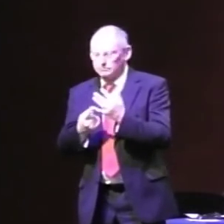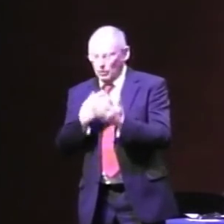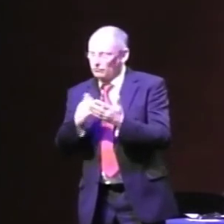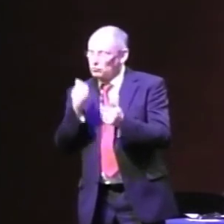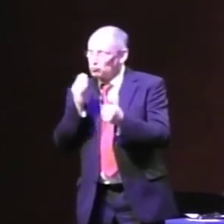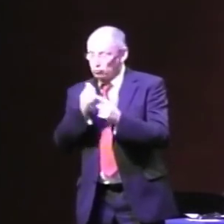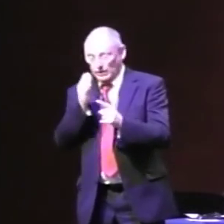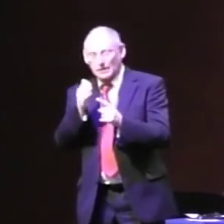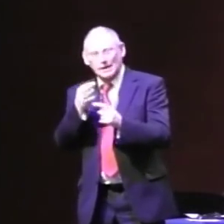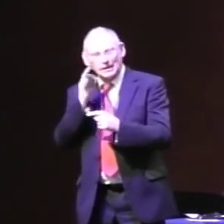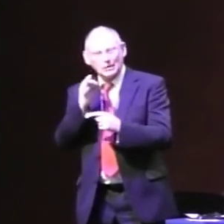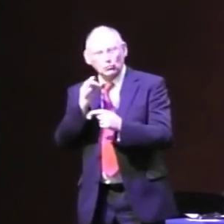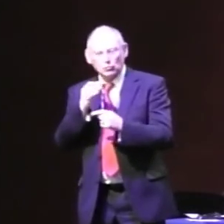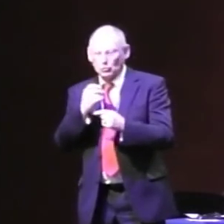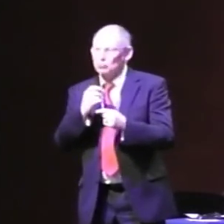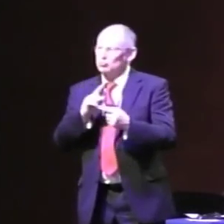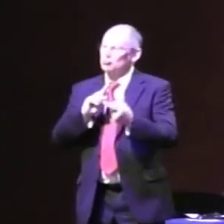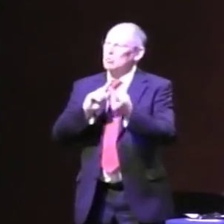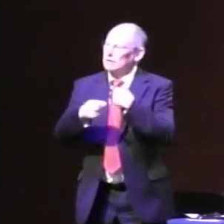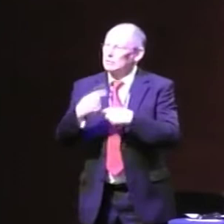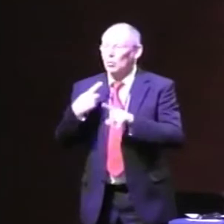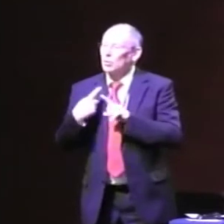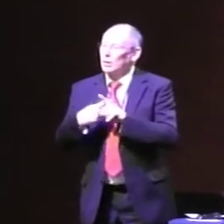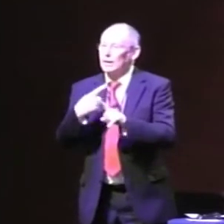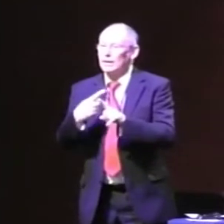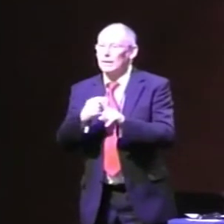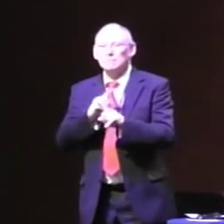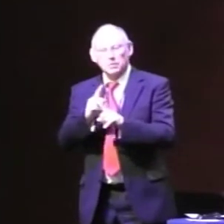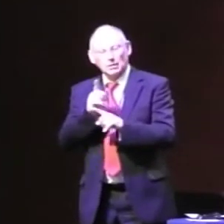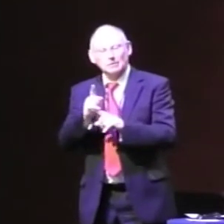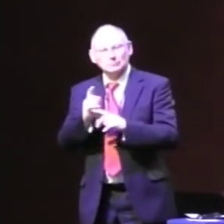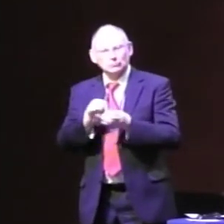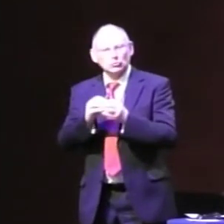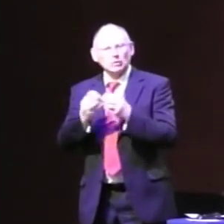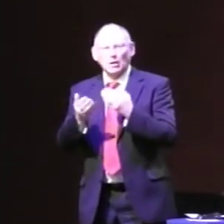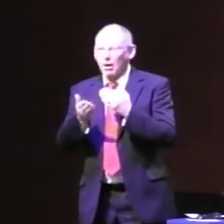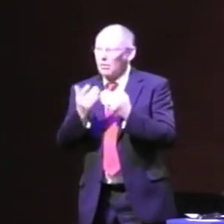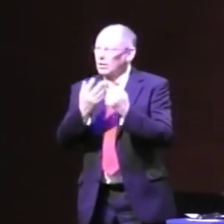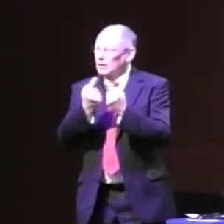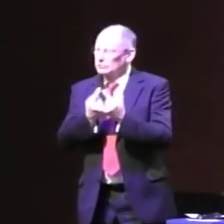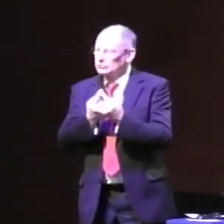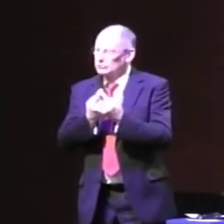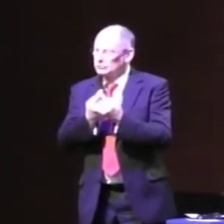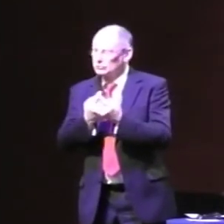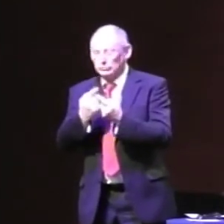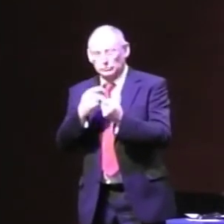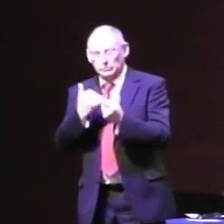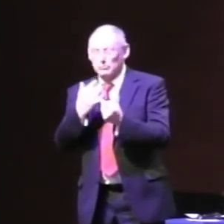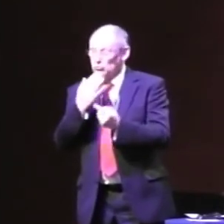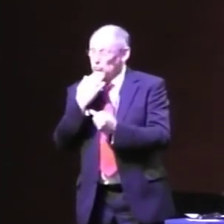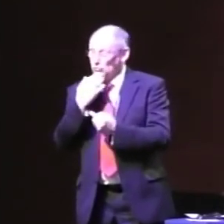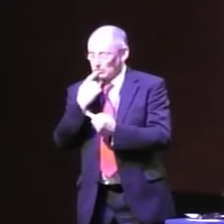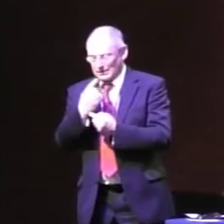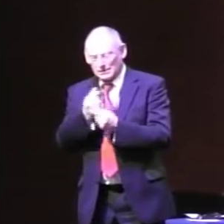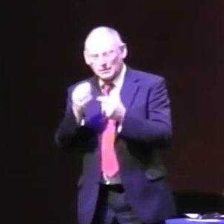recognise that the Council did react very quickly, but in doing so, that's actually created even further issues that I think it might be useful to highlight some of